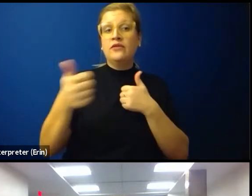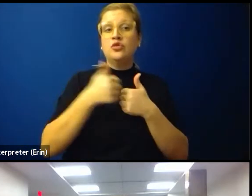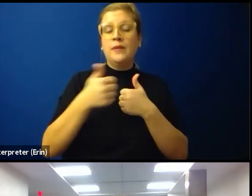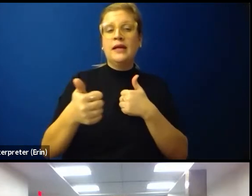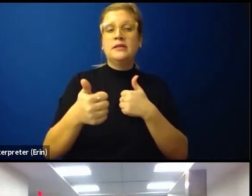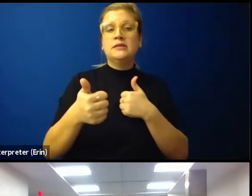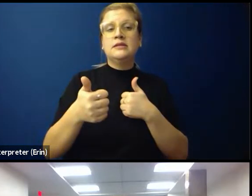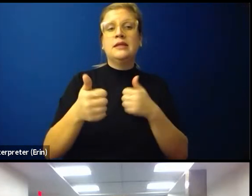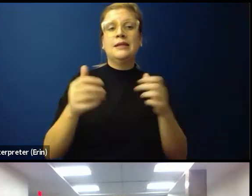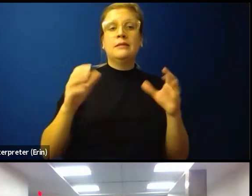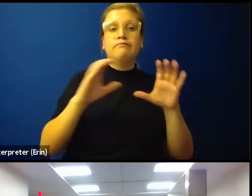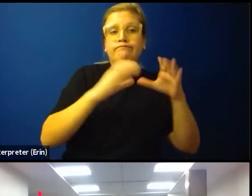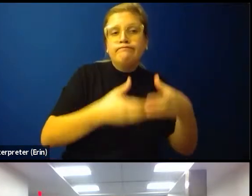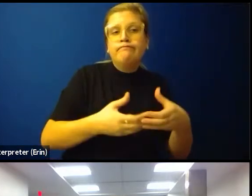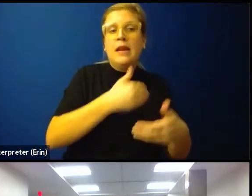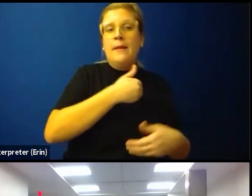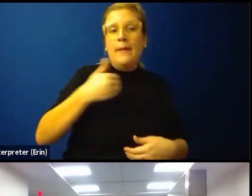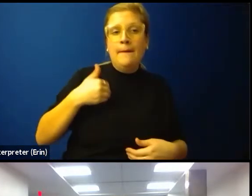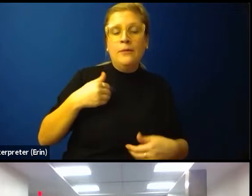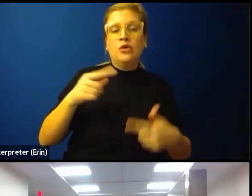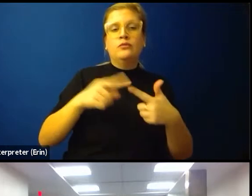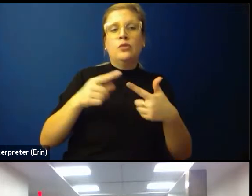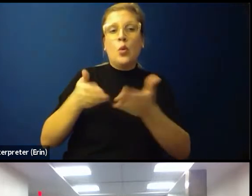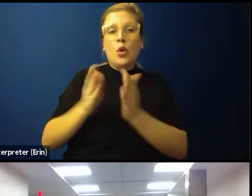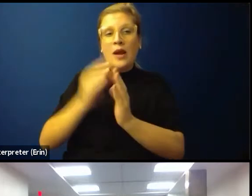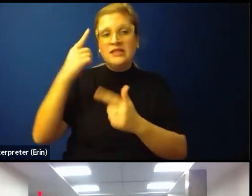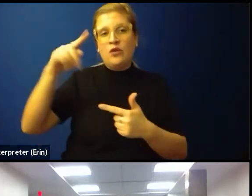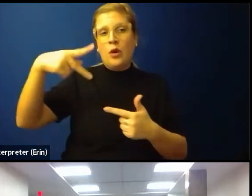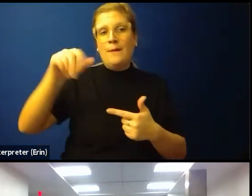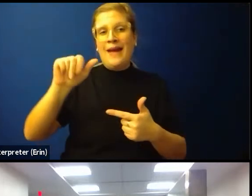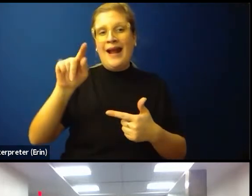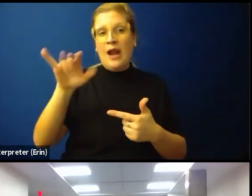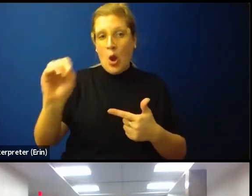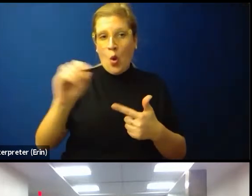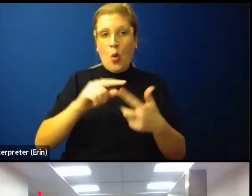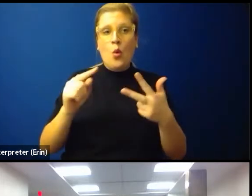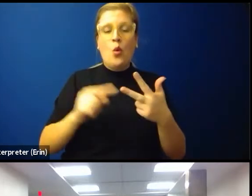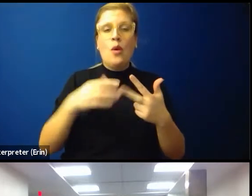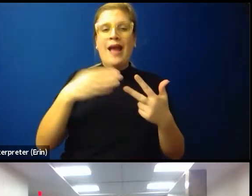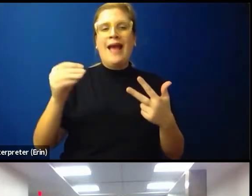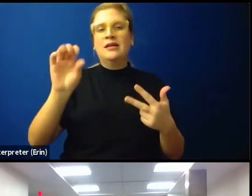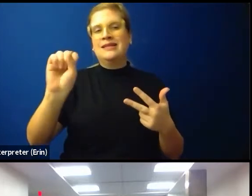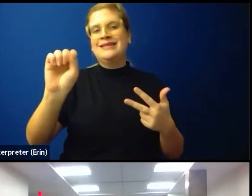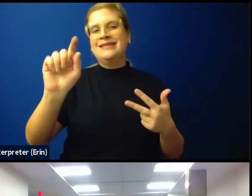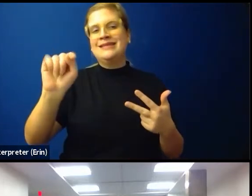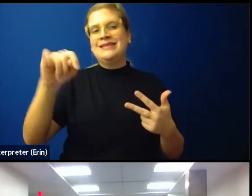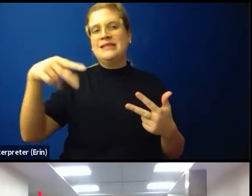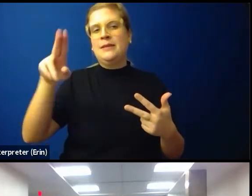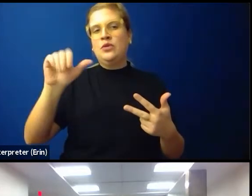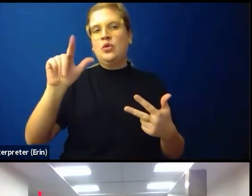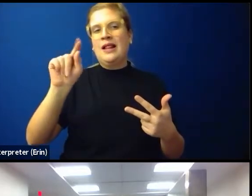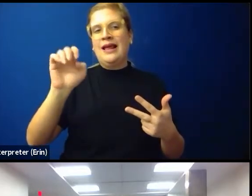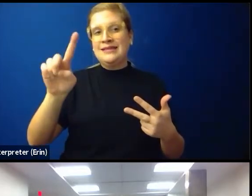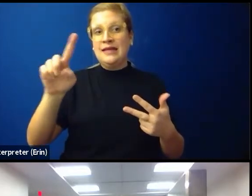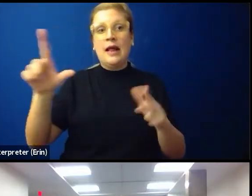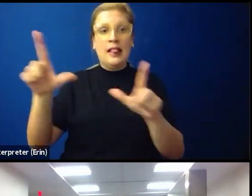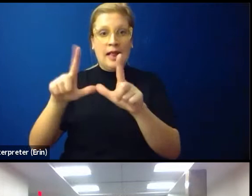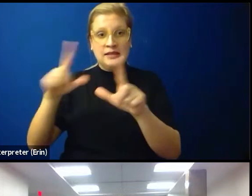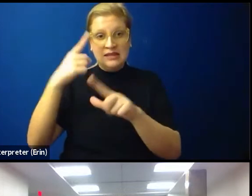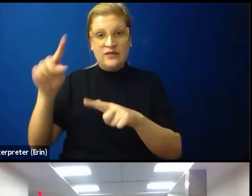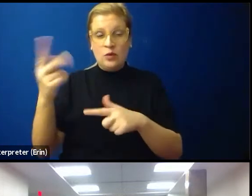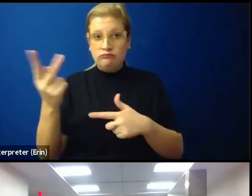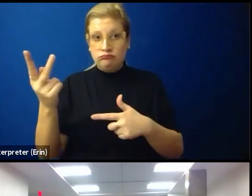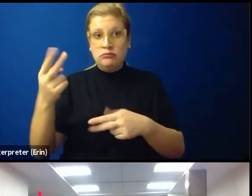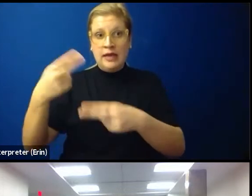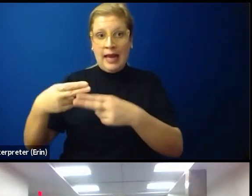the request for patio 1-8, and the stipulated license for La Camelas and the